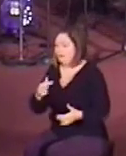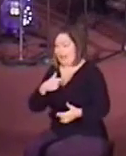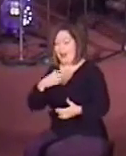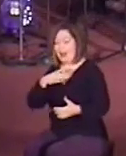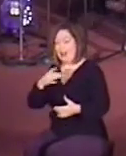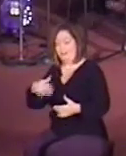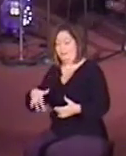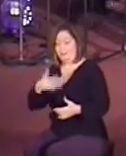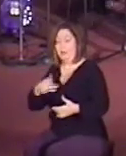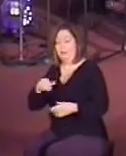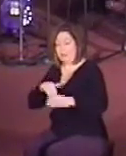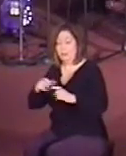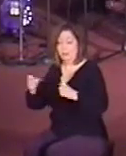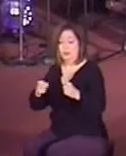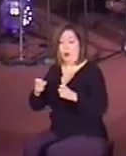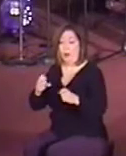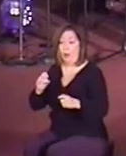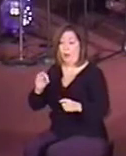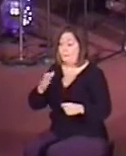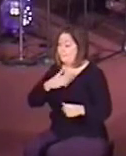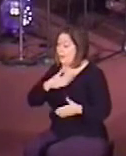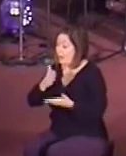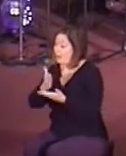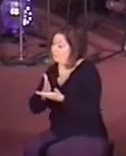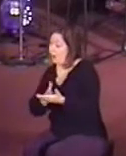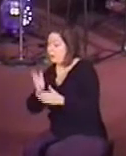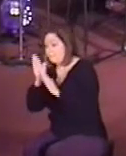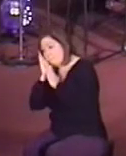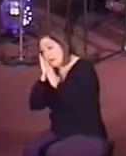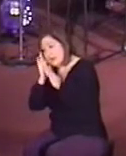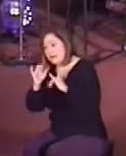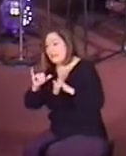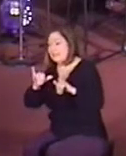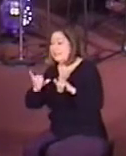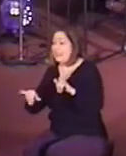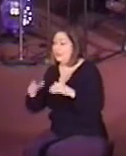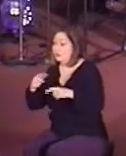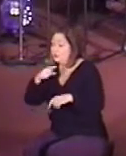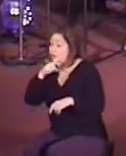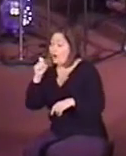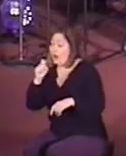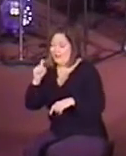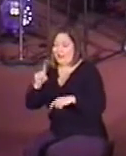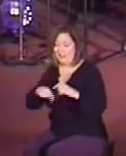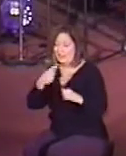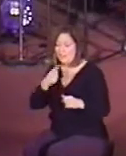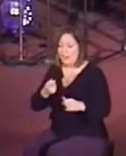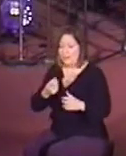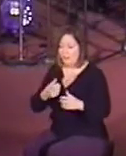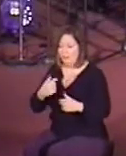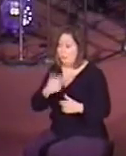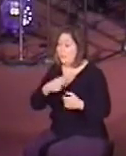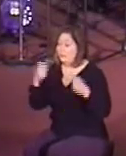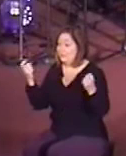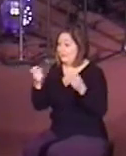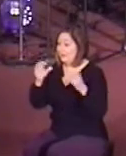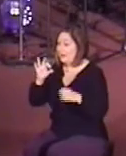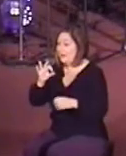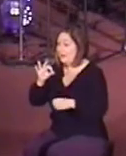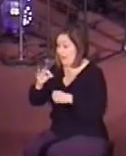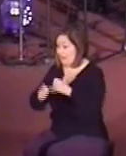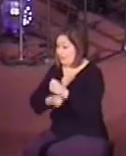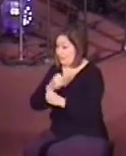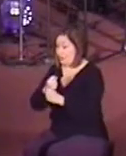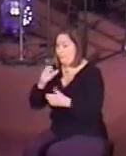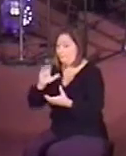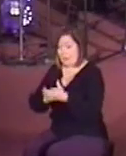I'm in control of the side of my bed staying dry. And I can't tell you, Angel and I just celebrated 9 years of marriage, and